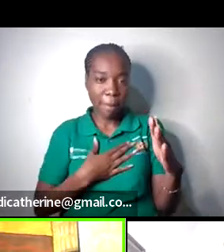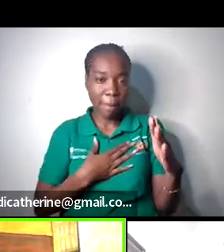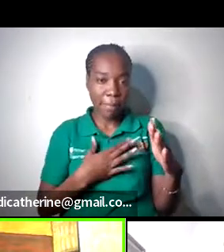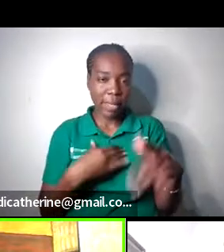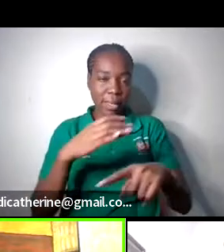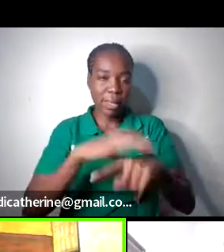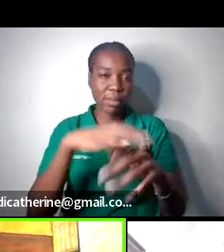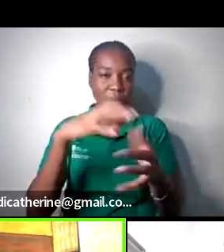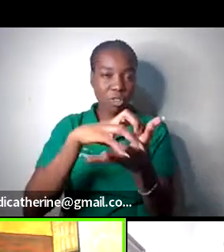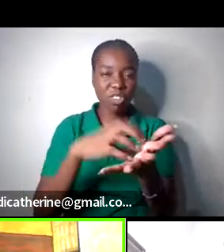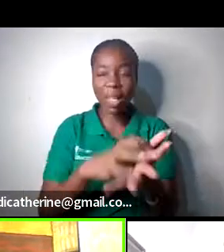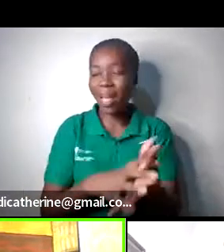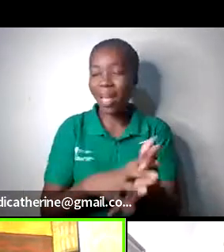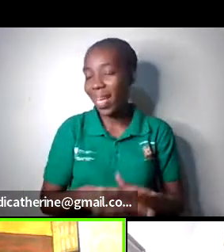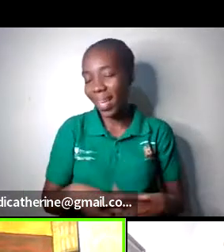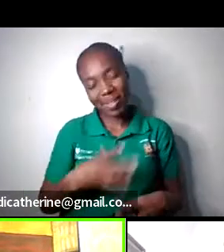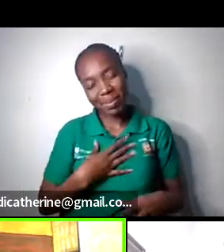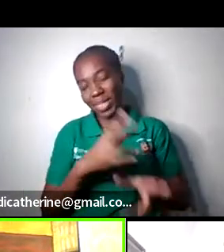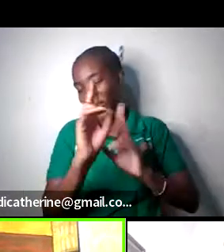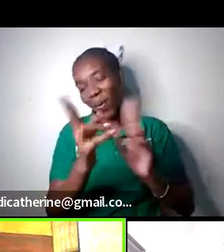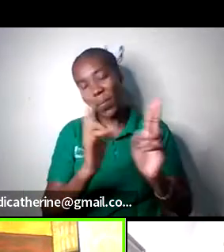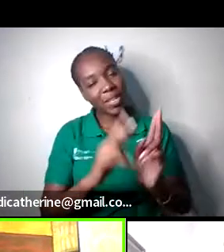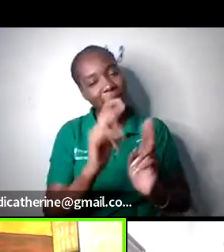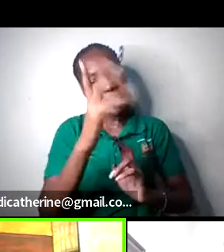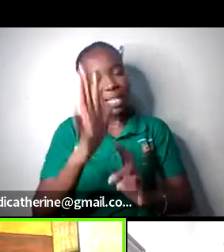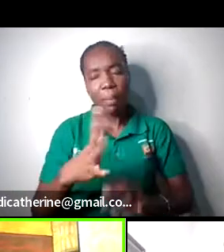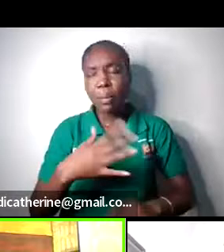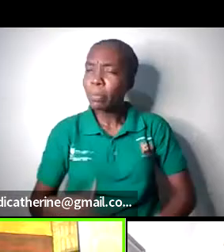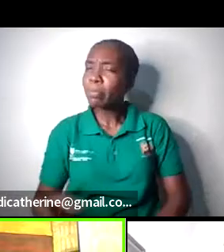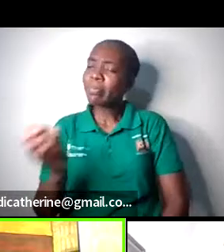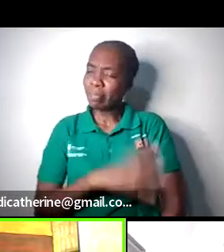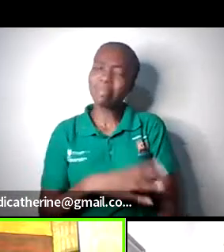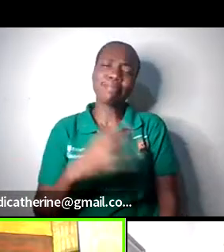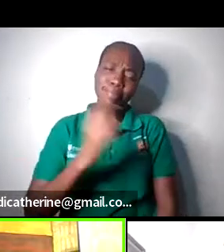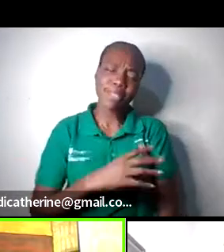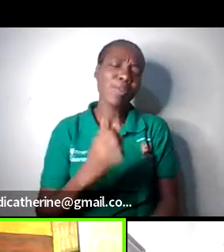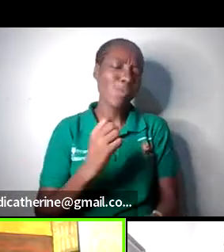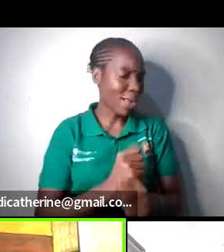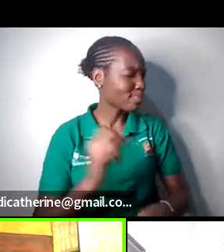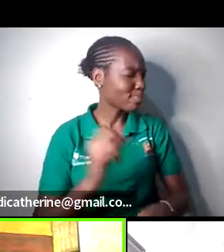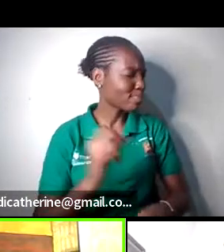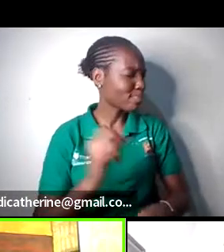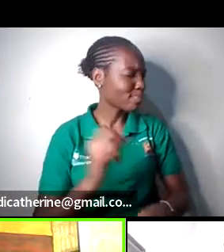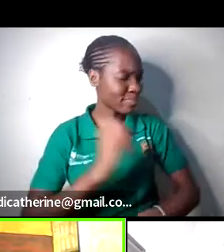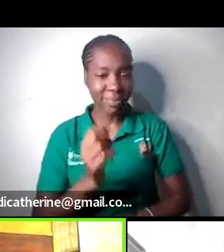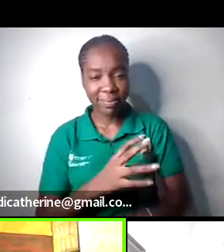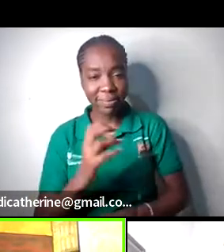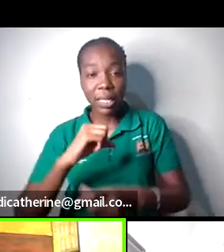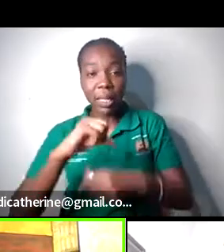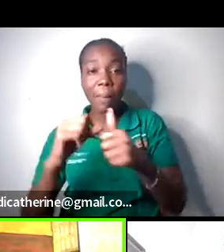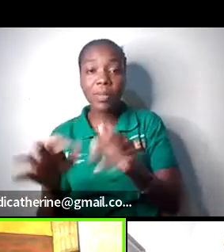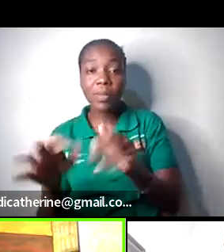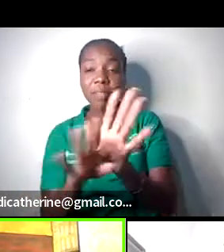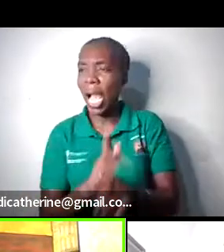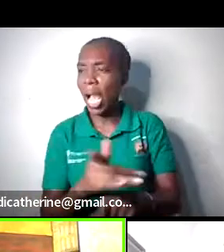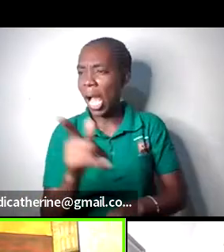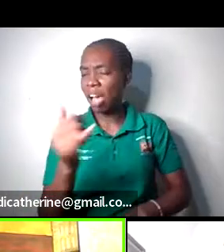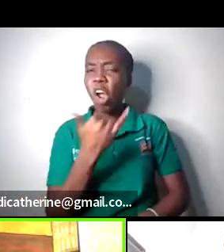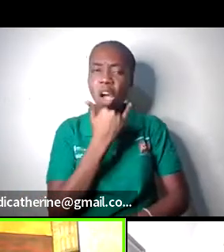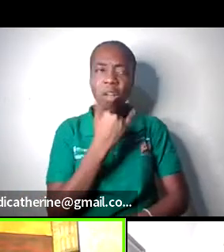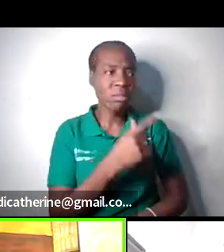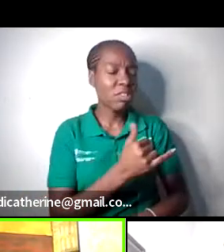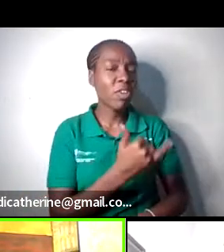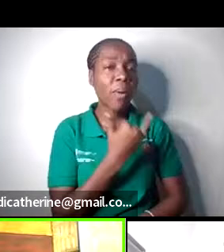like other Kenyans, complain about everything that's wrong and that's wrong. But when you start